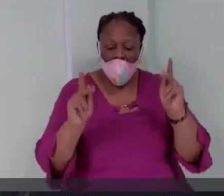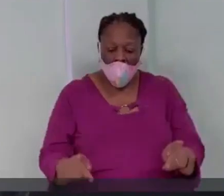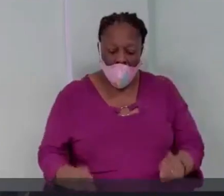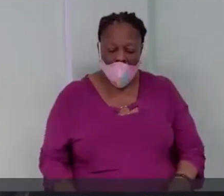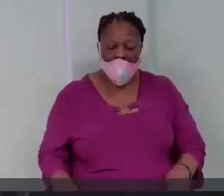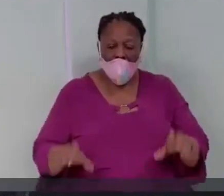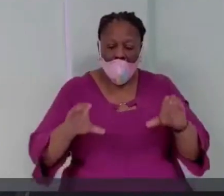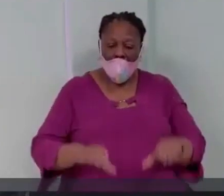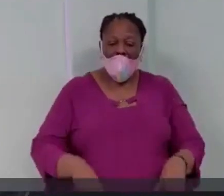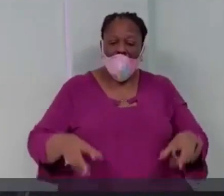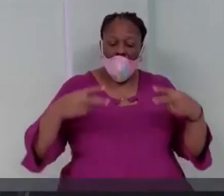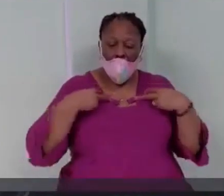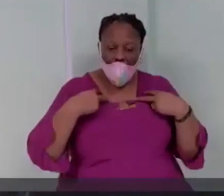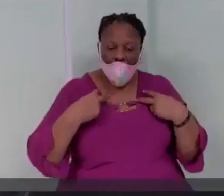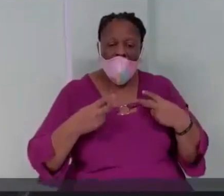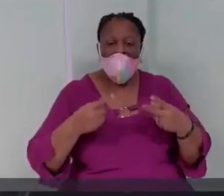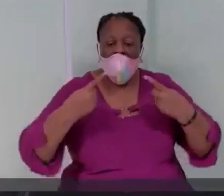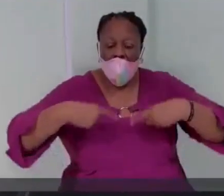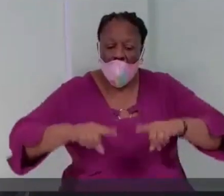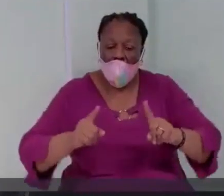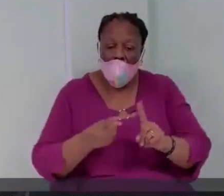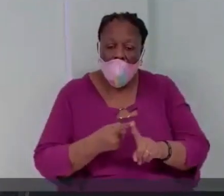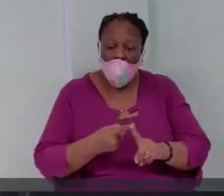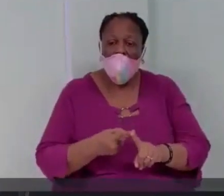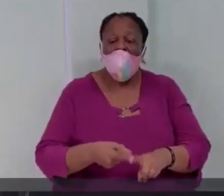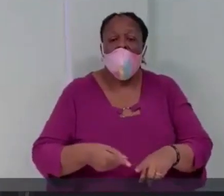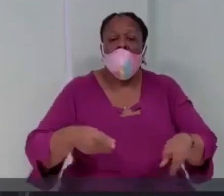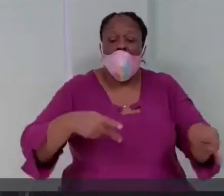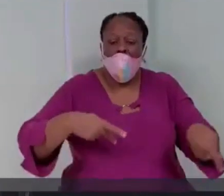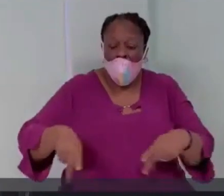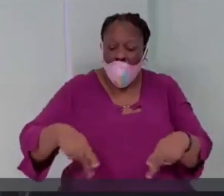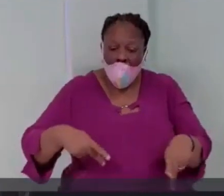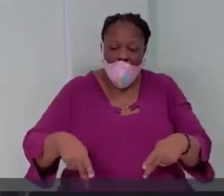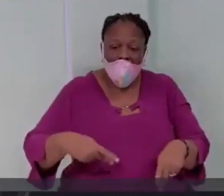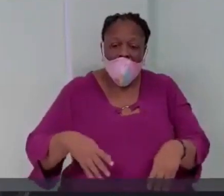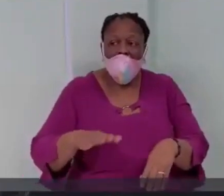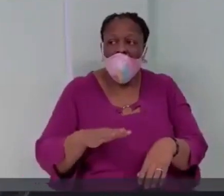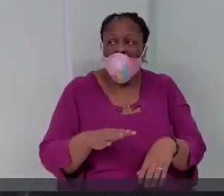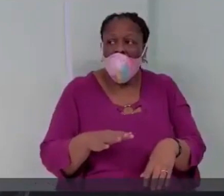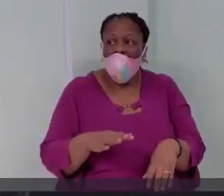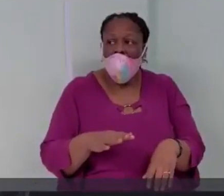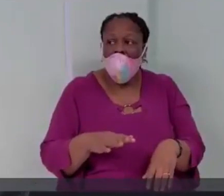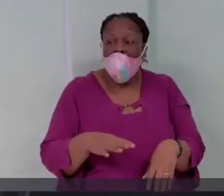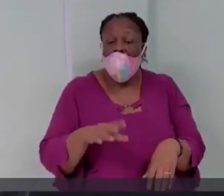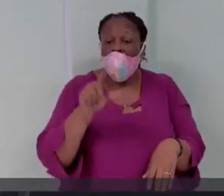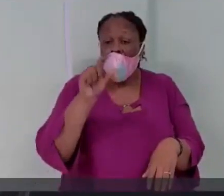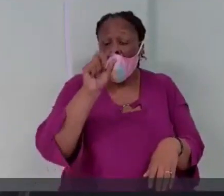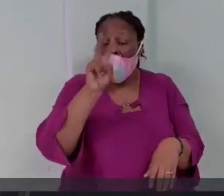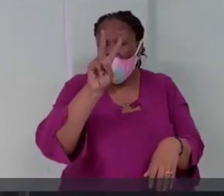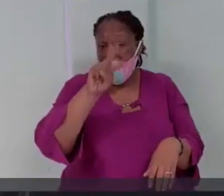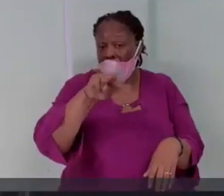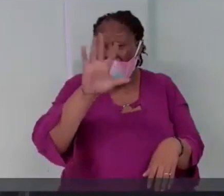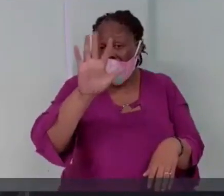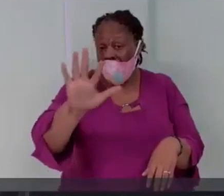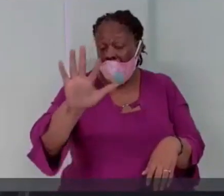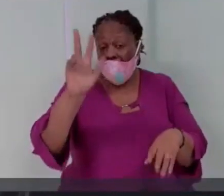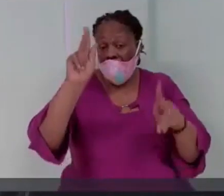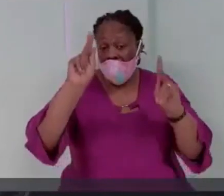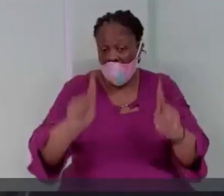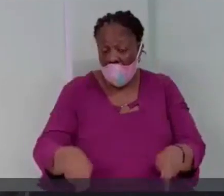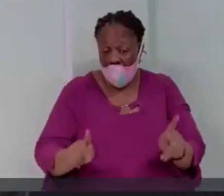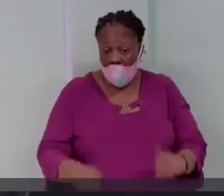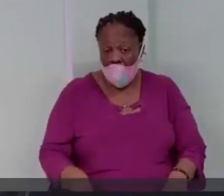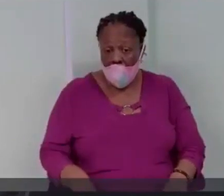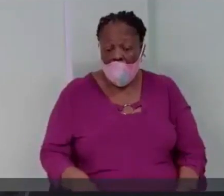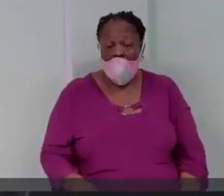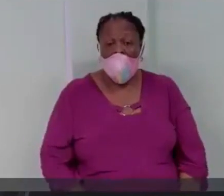host, attend, or visit a social activity or gathering of more than 25 persons,